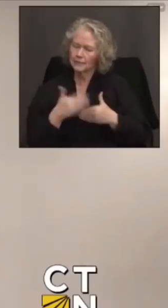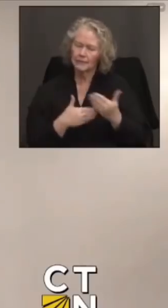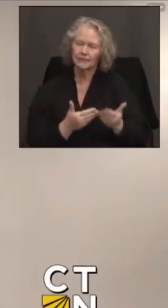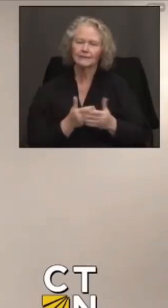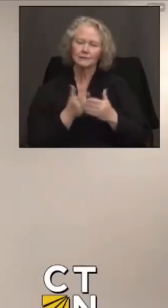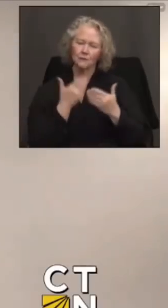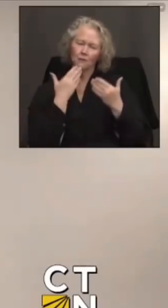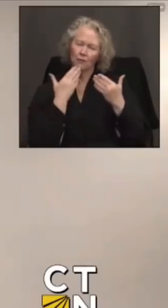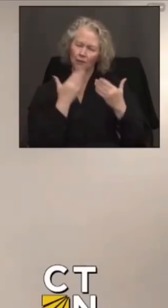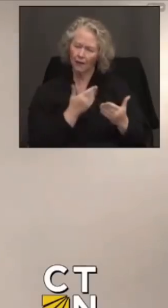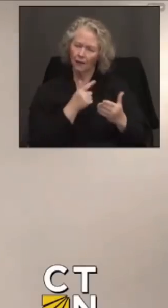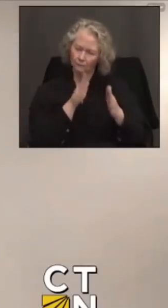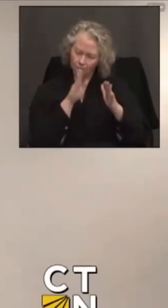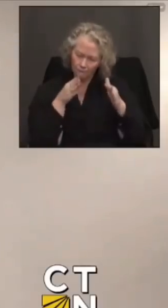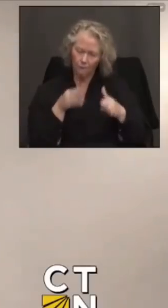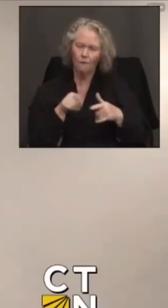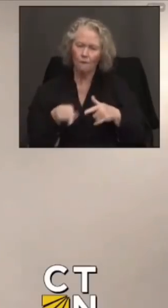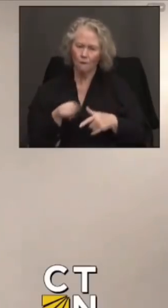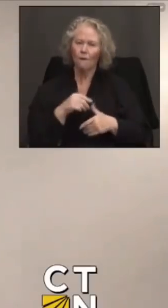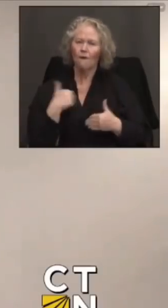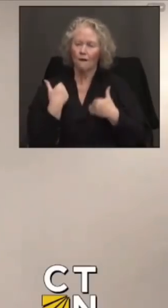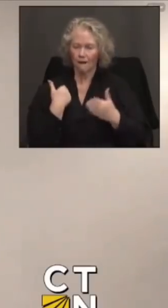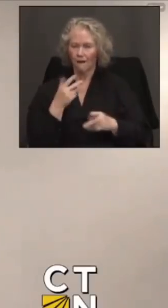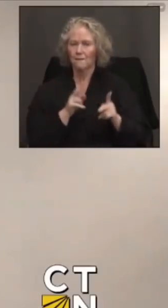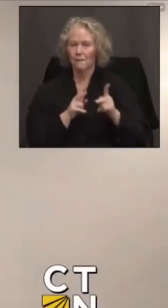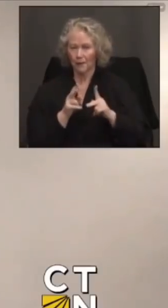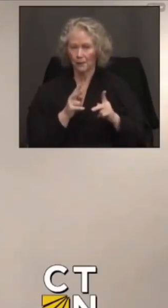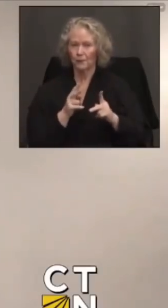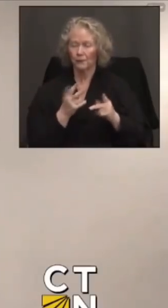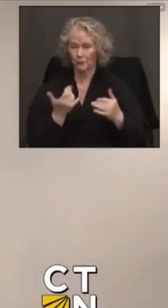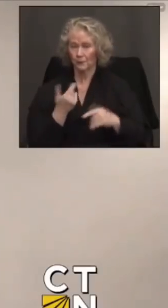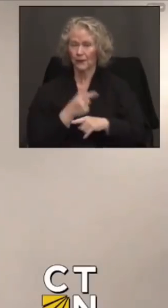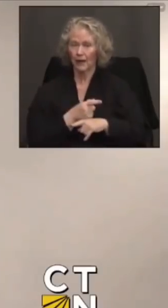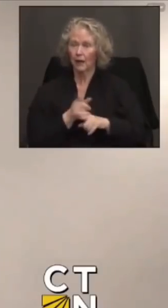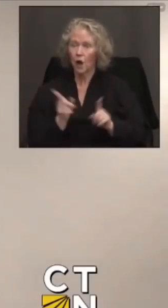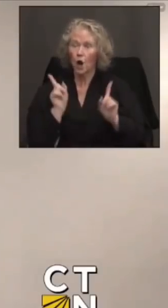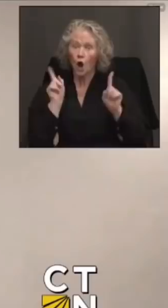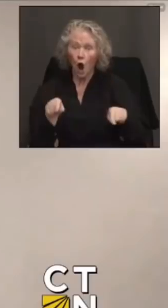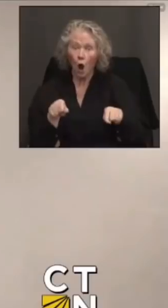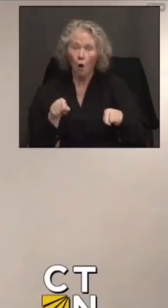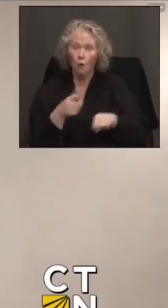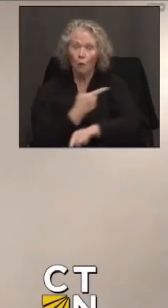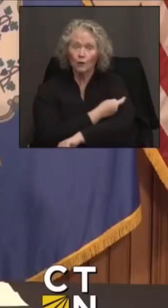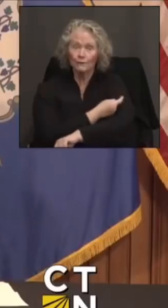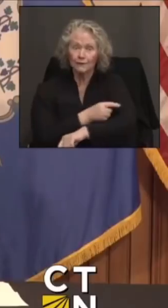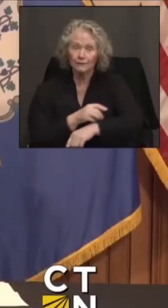thank you for focusing on the younger demographic today. Young people, go get your vaccines.